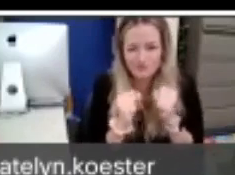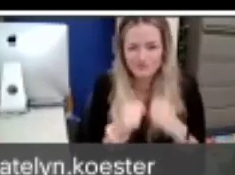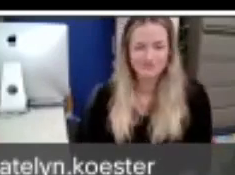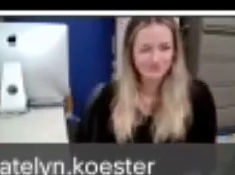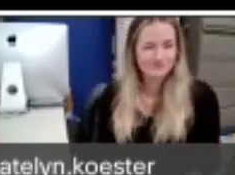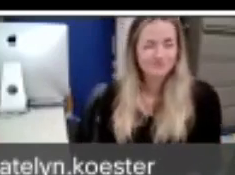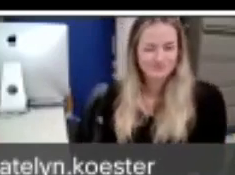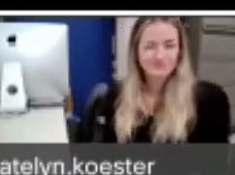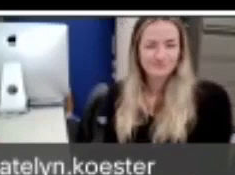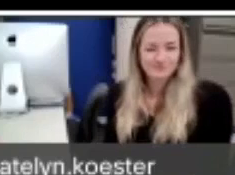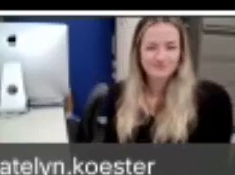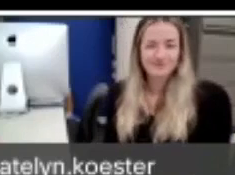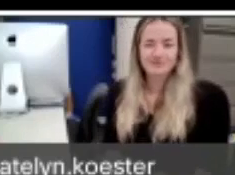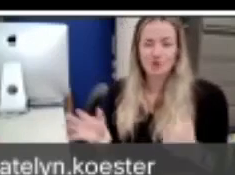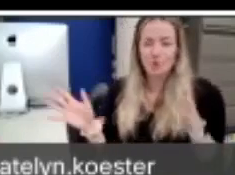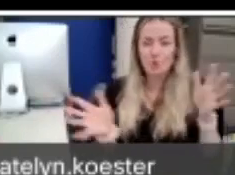Cold.